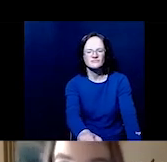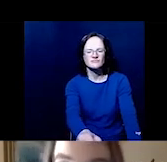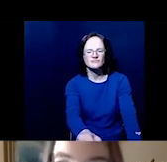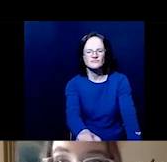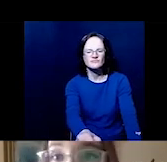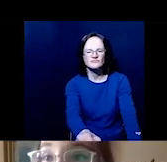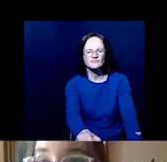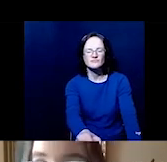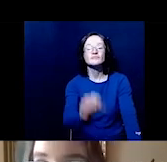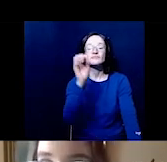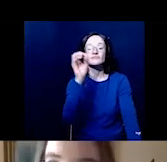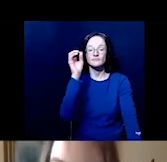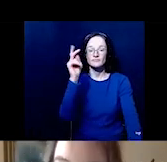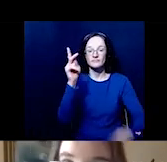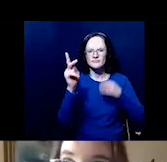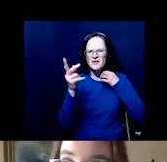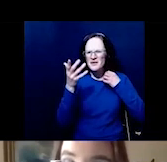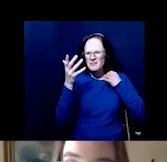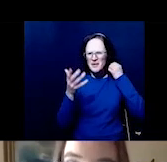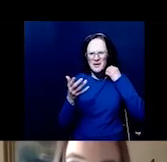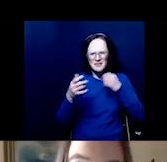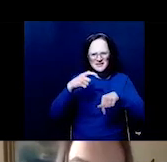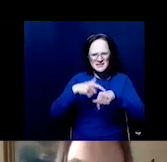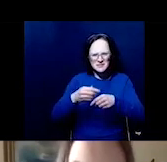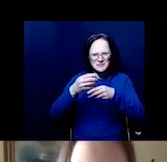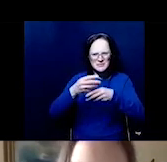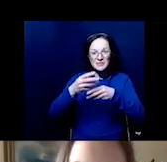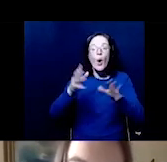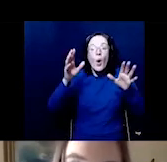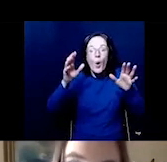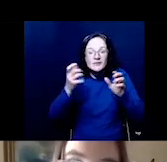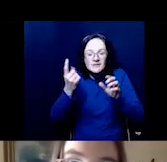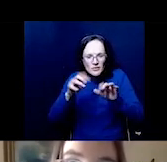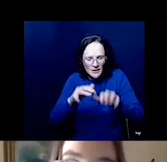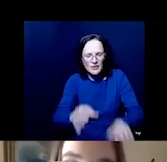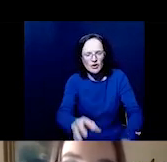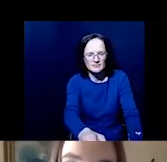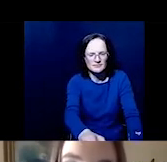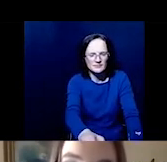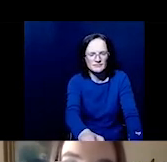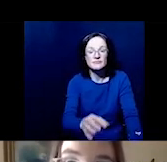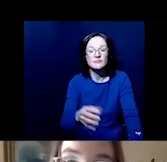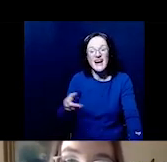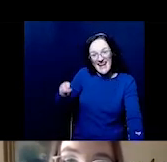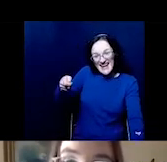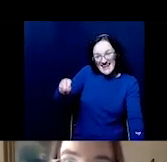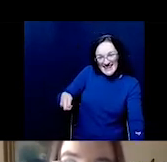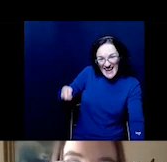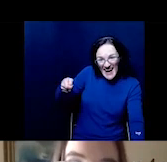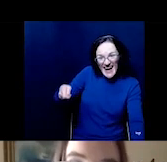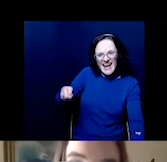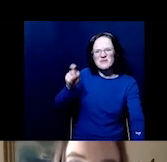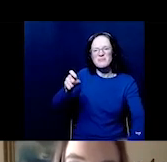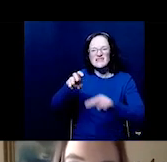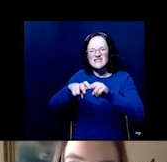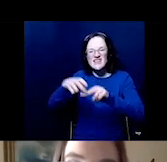Okay, so probably it takes a little time to type this. Oh, somebody's typing. Use a cane, have to sit in front of the class,